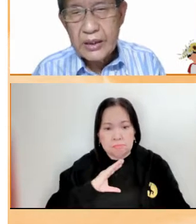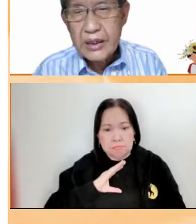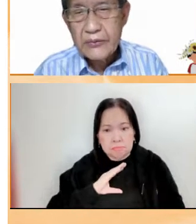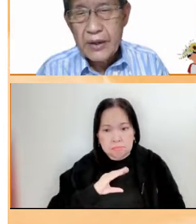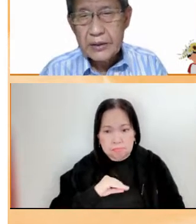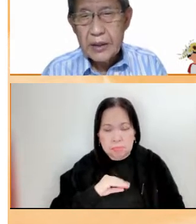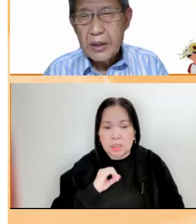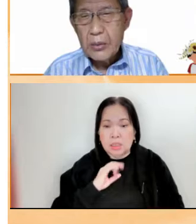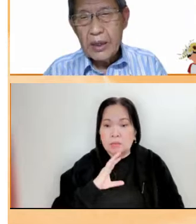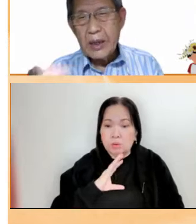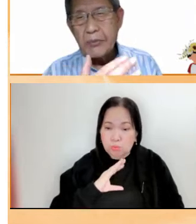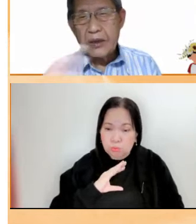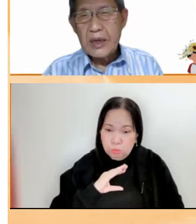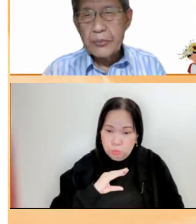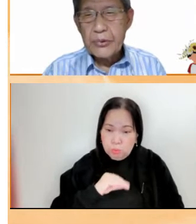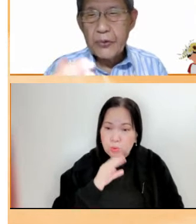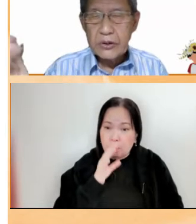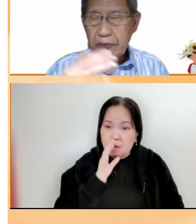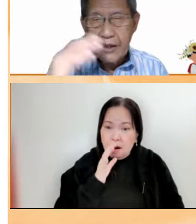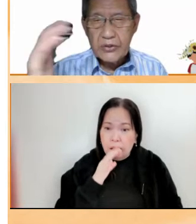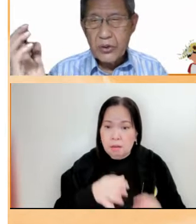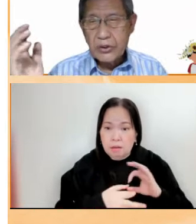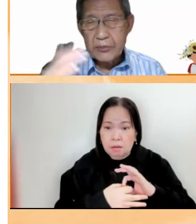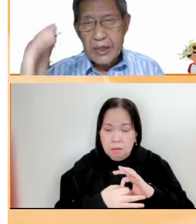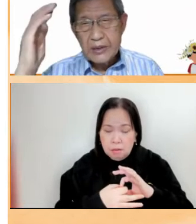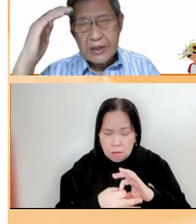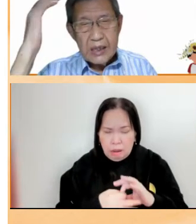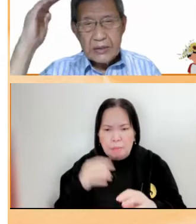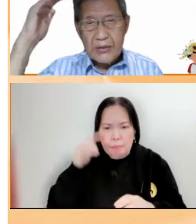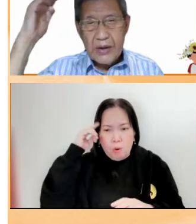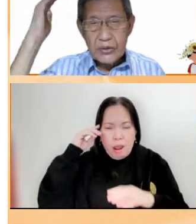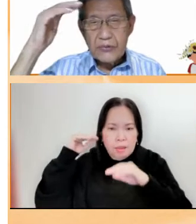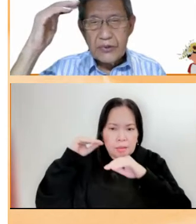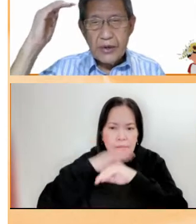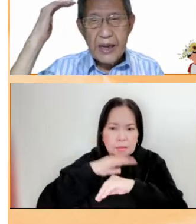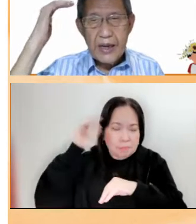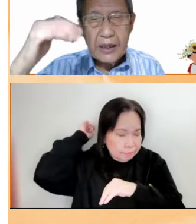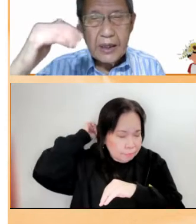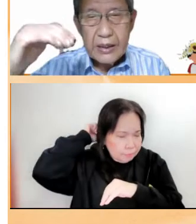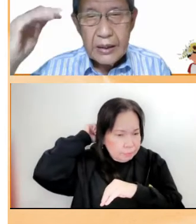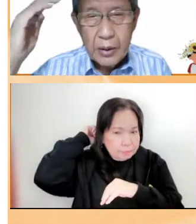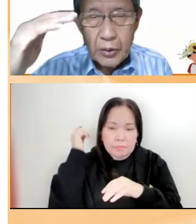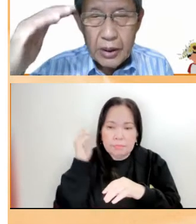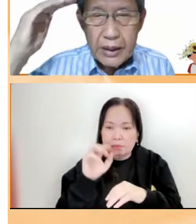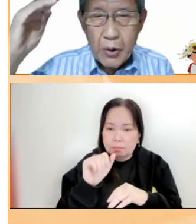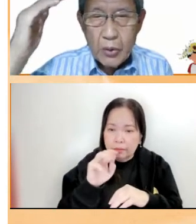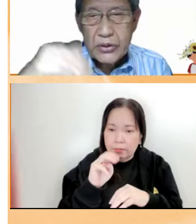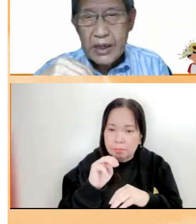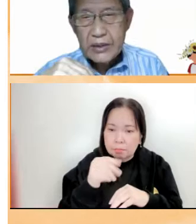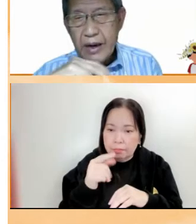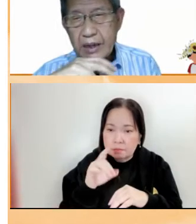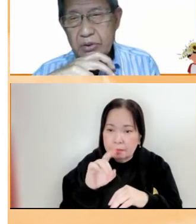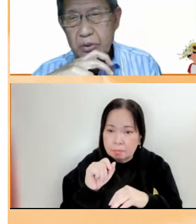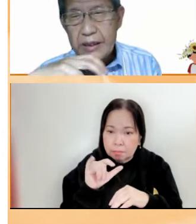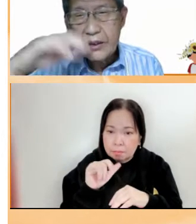weaker infant, well, amygdala prefrontal function, that means the structure of the brain, the